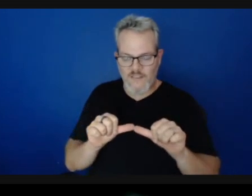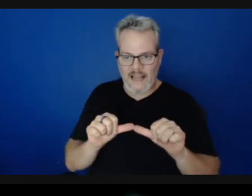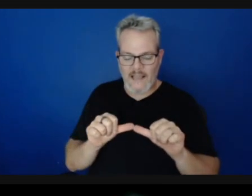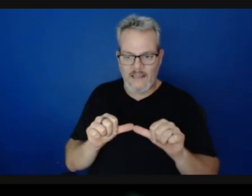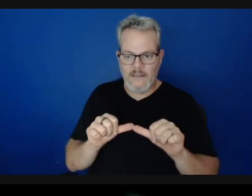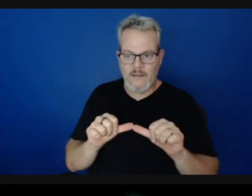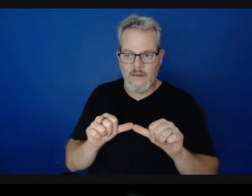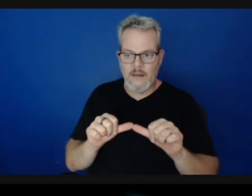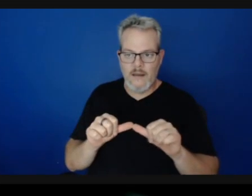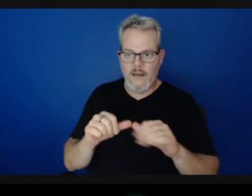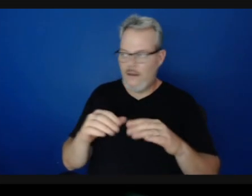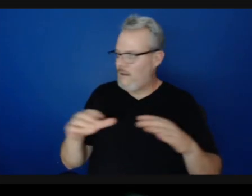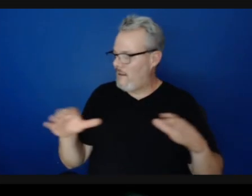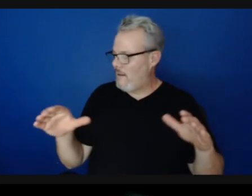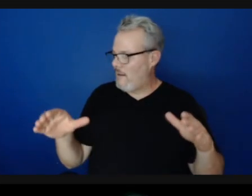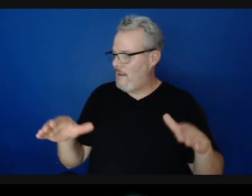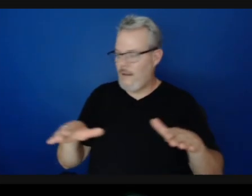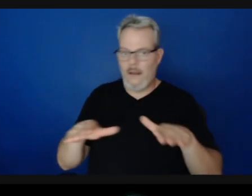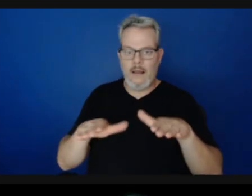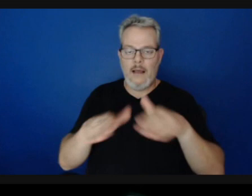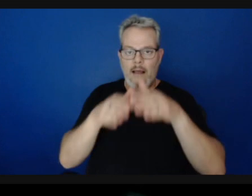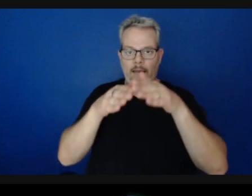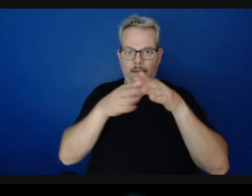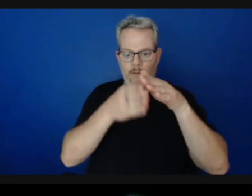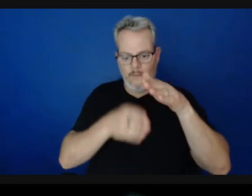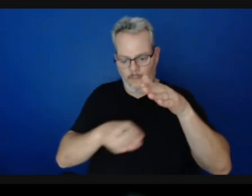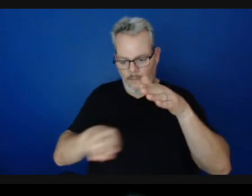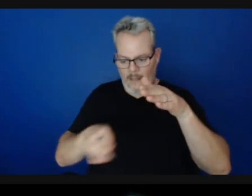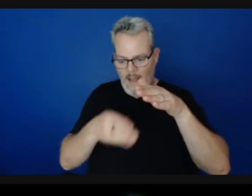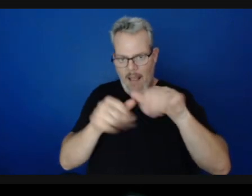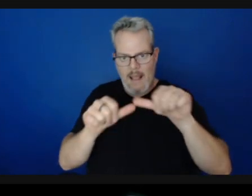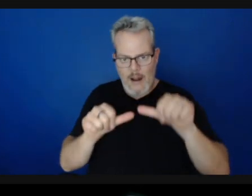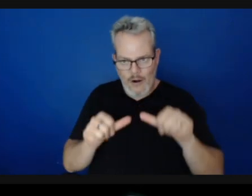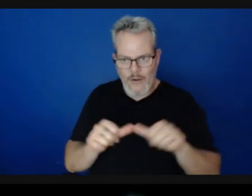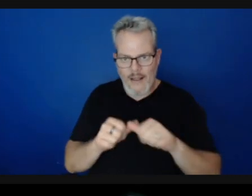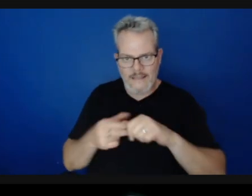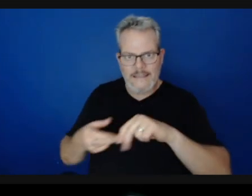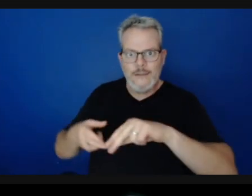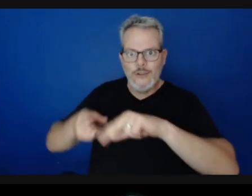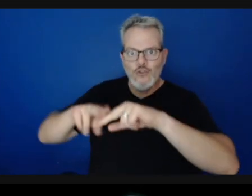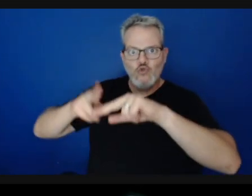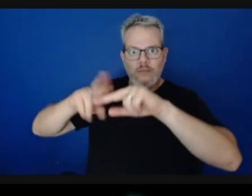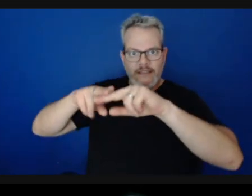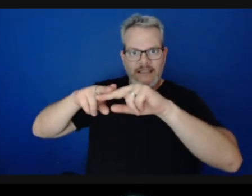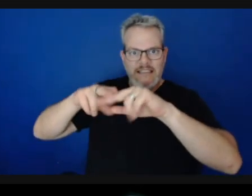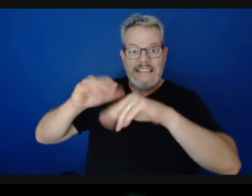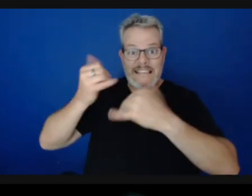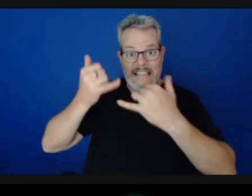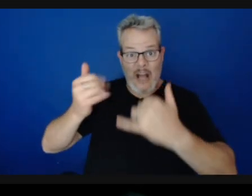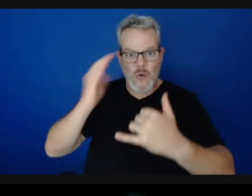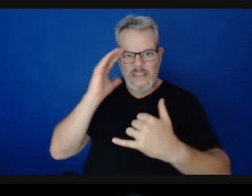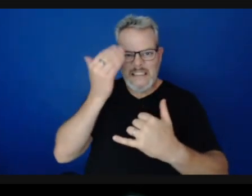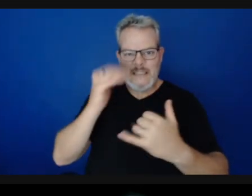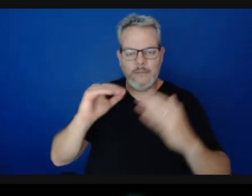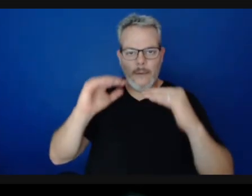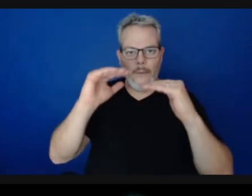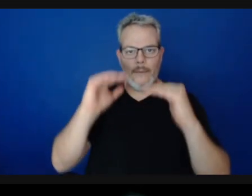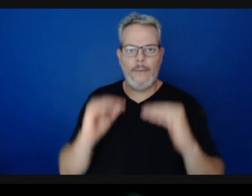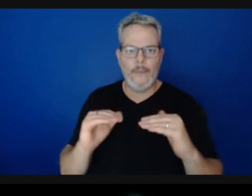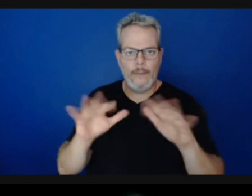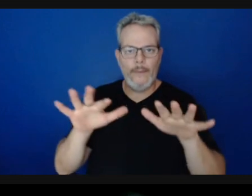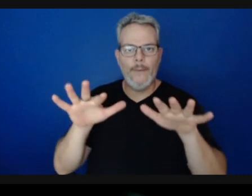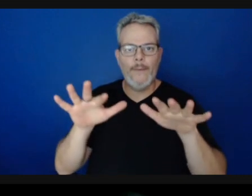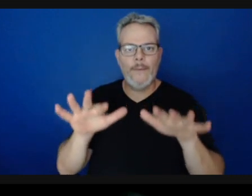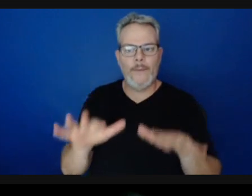saw had notably increased its movement last week, that seems to have stabilized now. So just